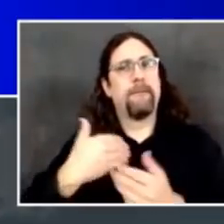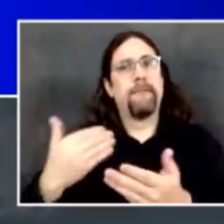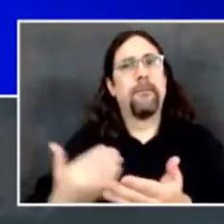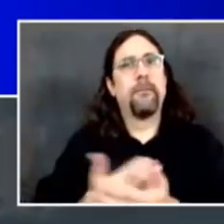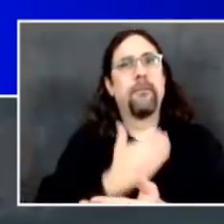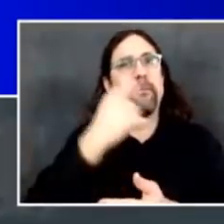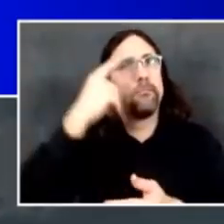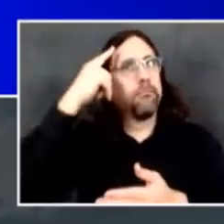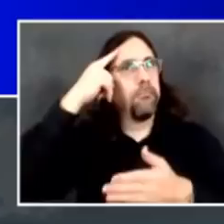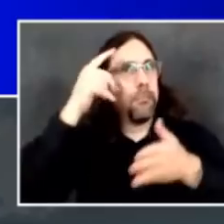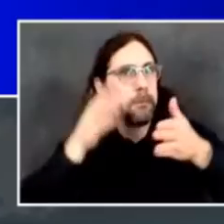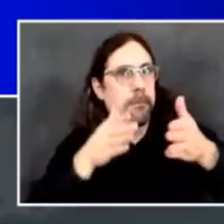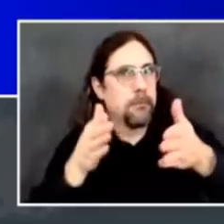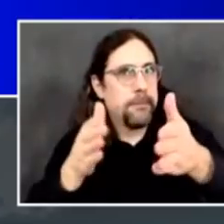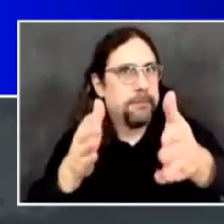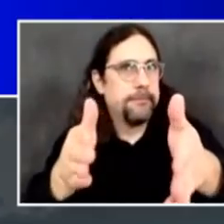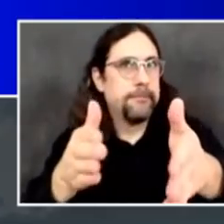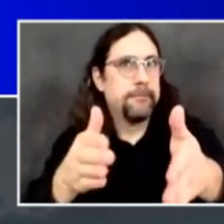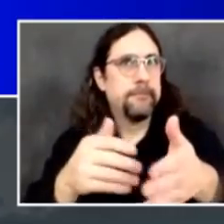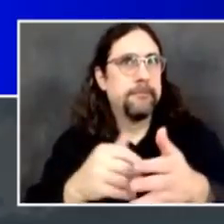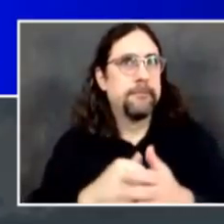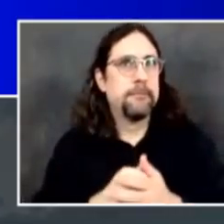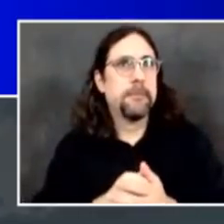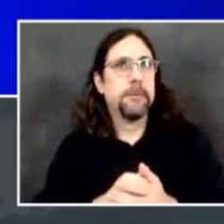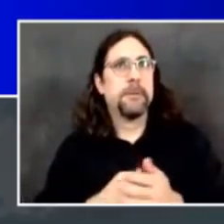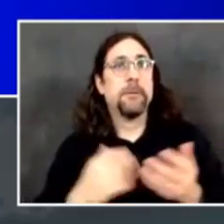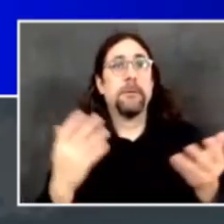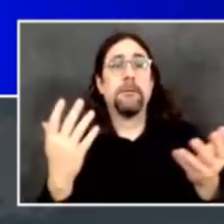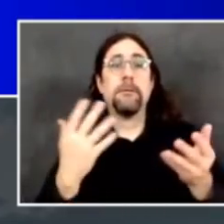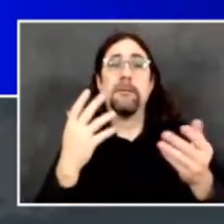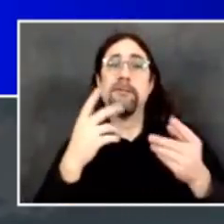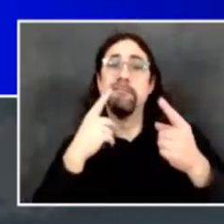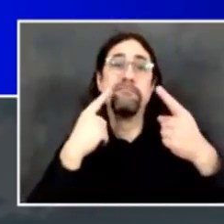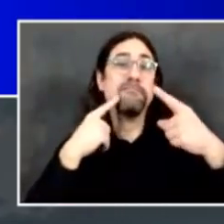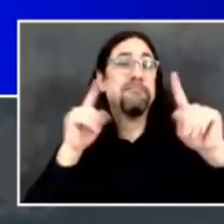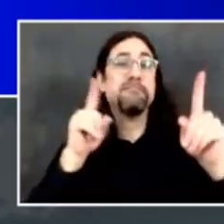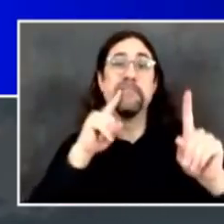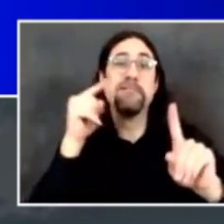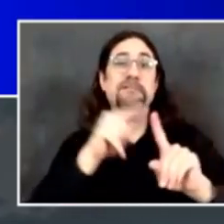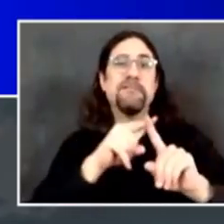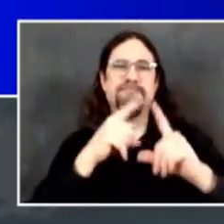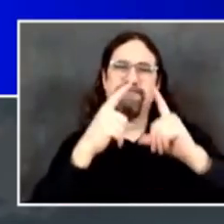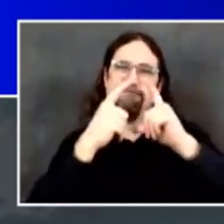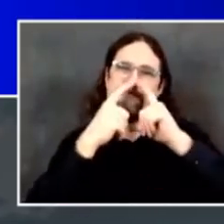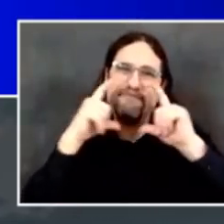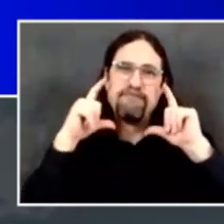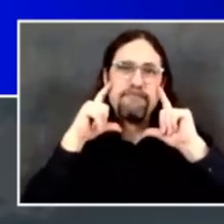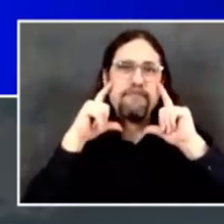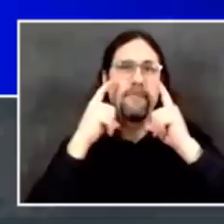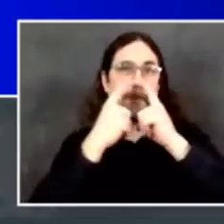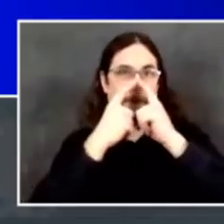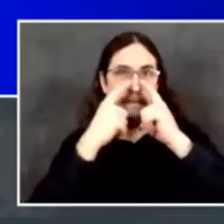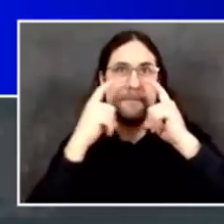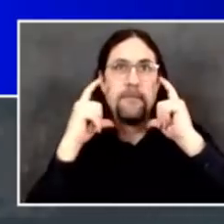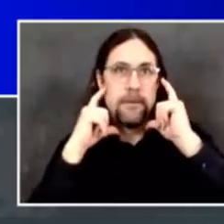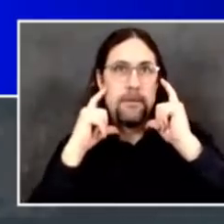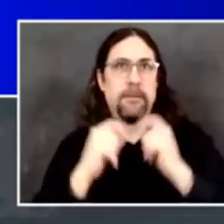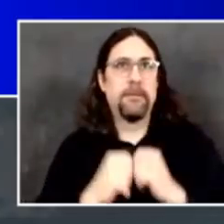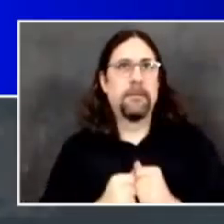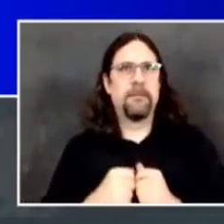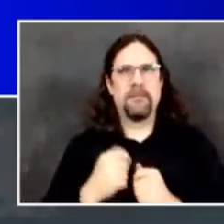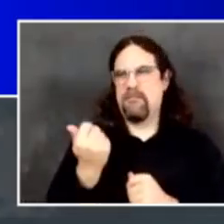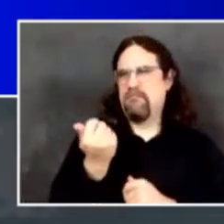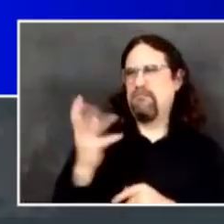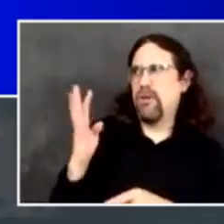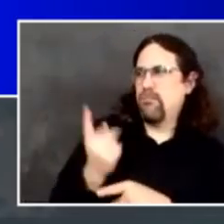coverings. You know, weeks ago, I said we want New Yorkers to now start using face coverings in public. I have to say